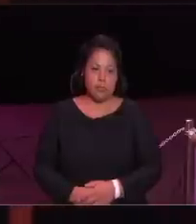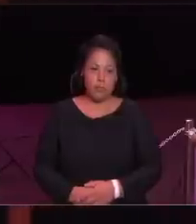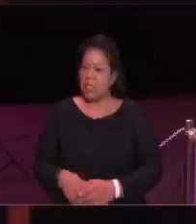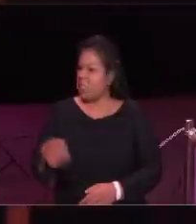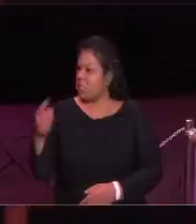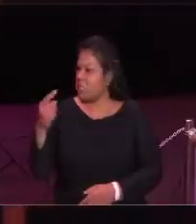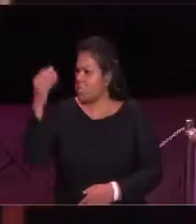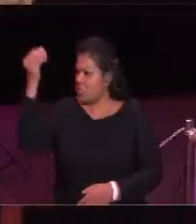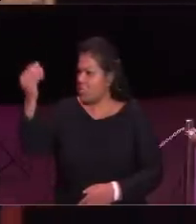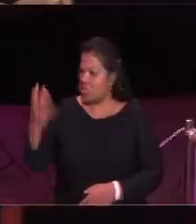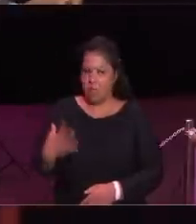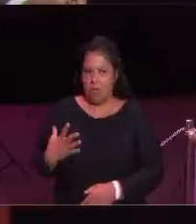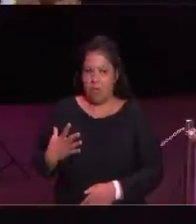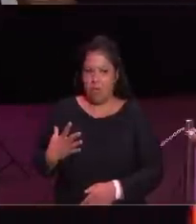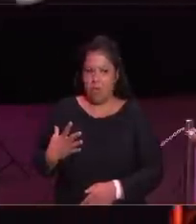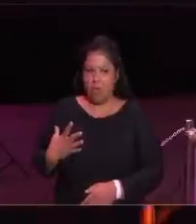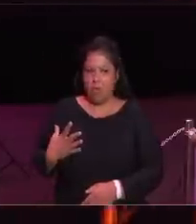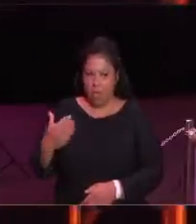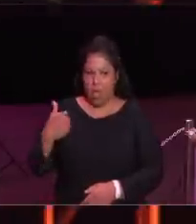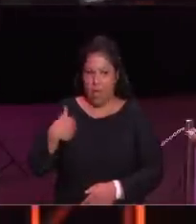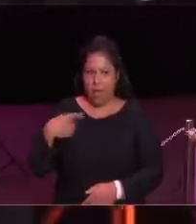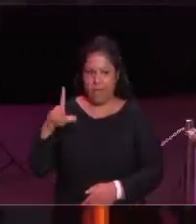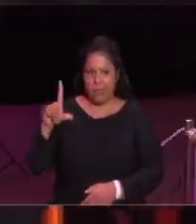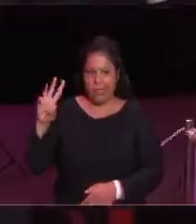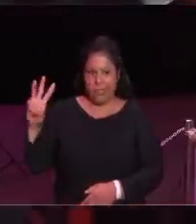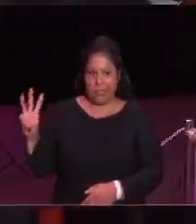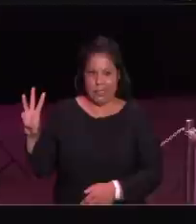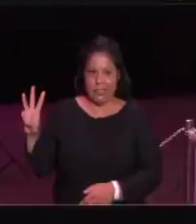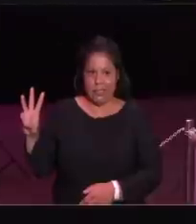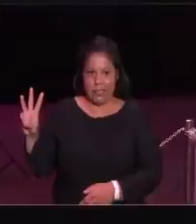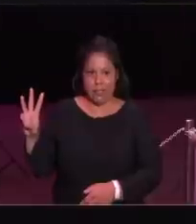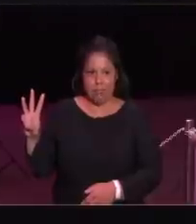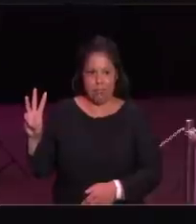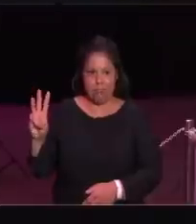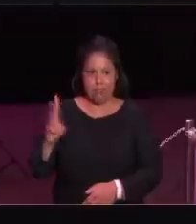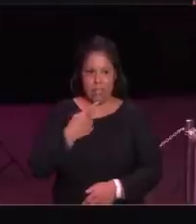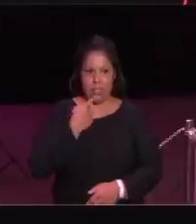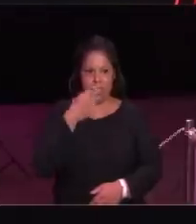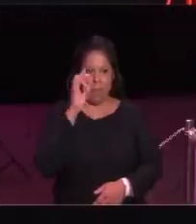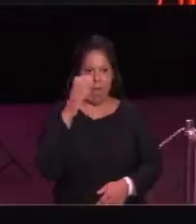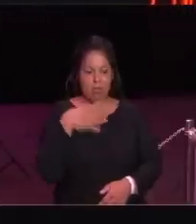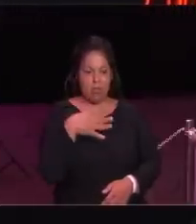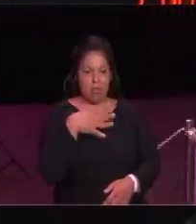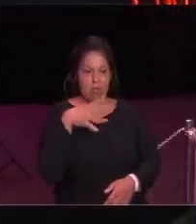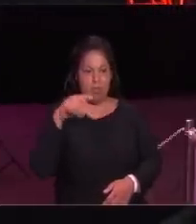They're telling me there's 26. Pastor Quesada.